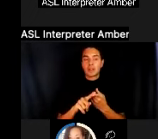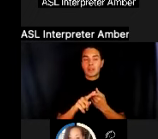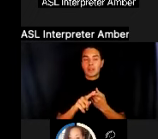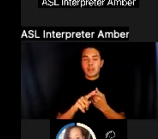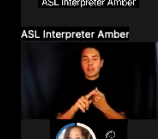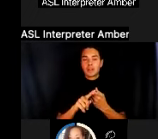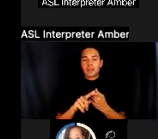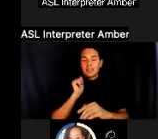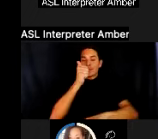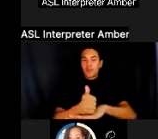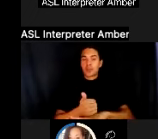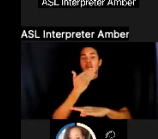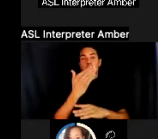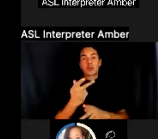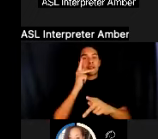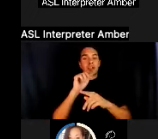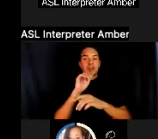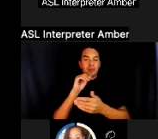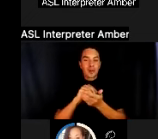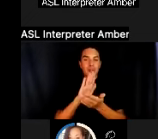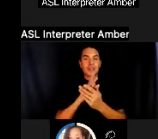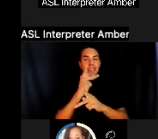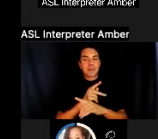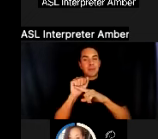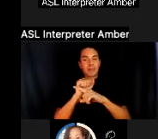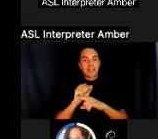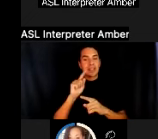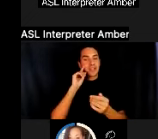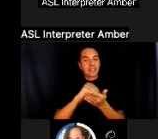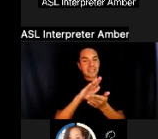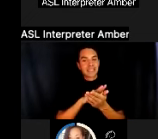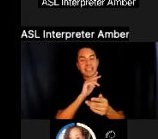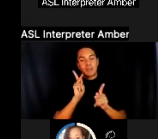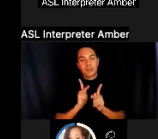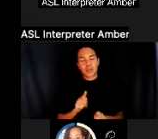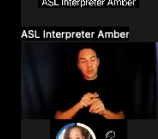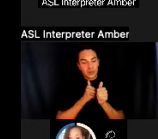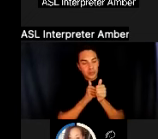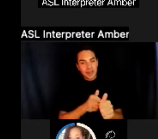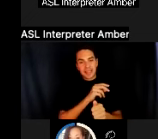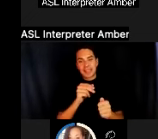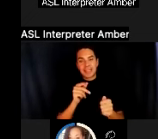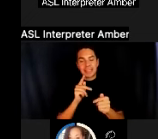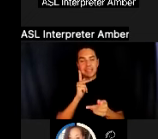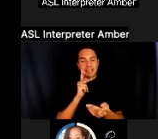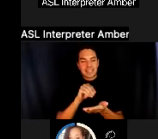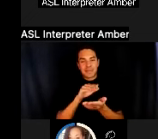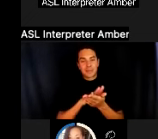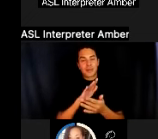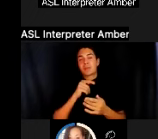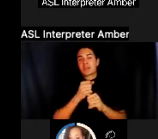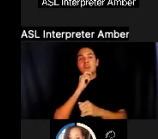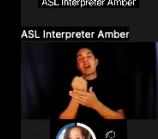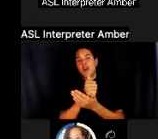keeping practices with a designated person to track and keep records and should ensure that all policies